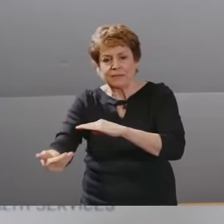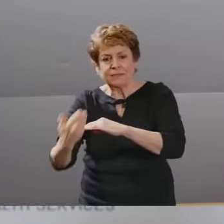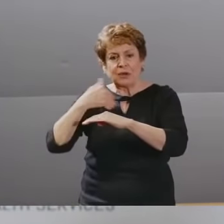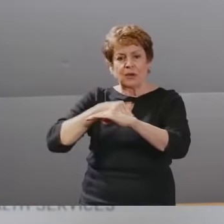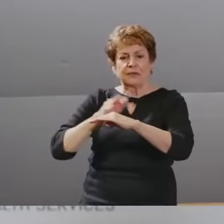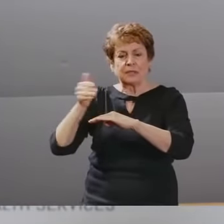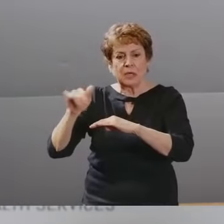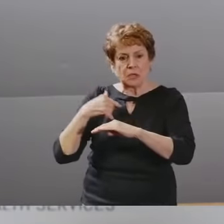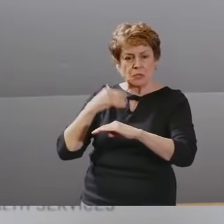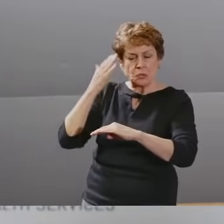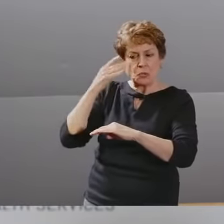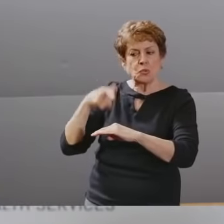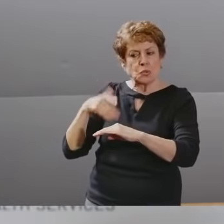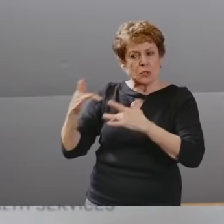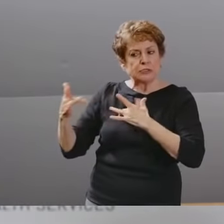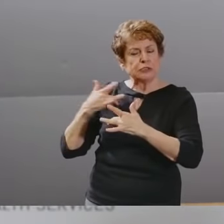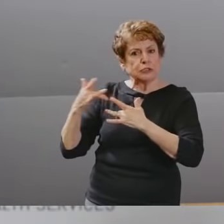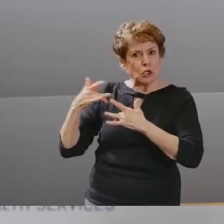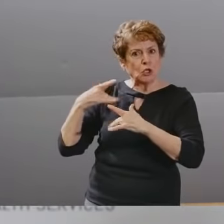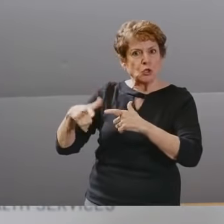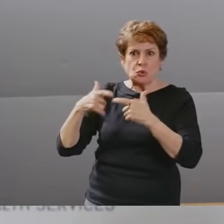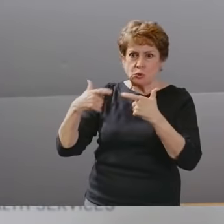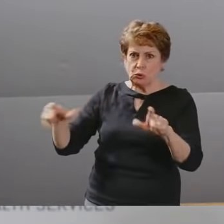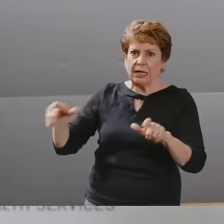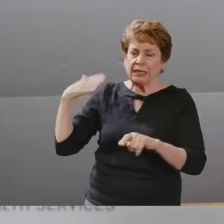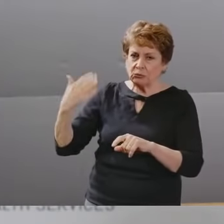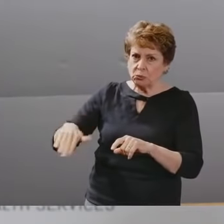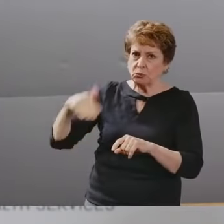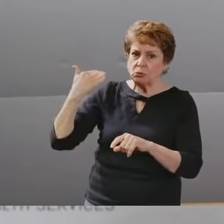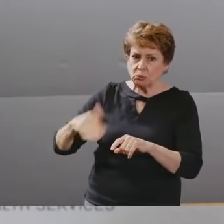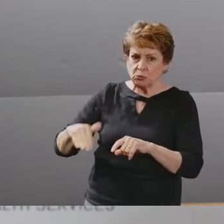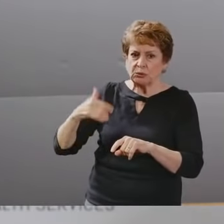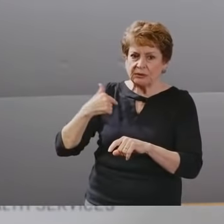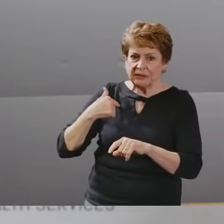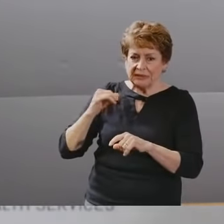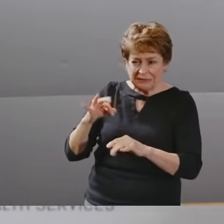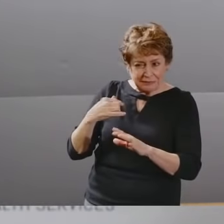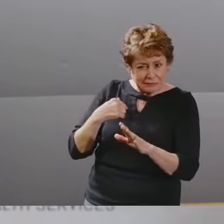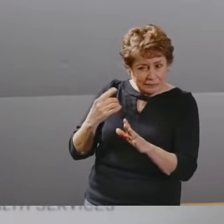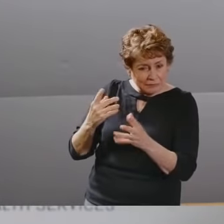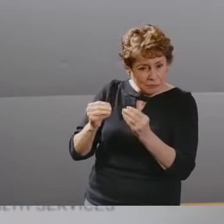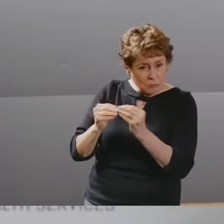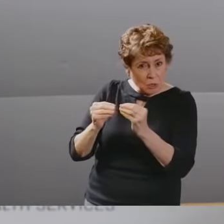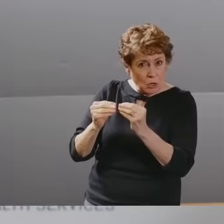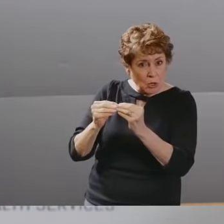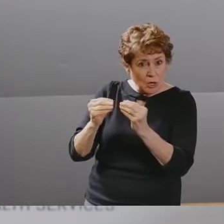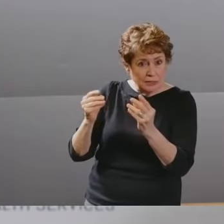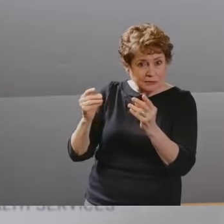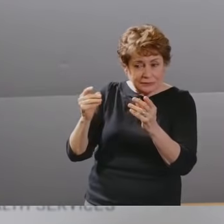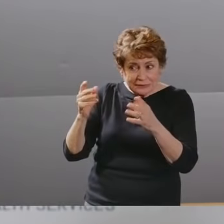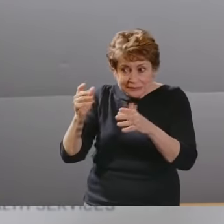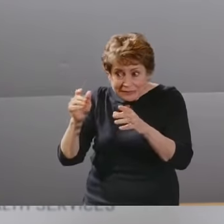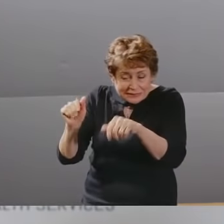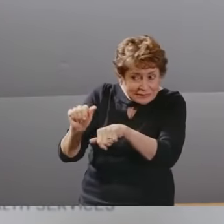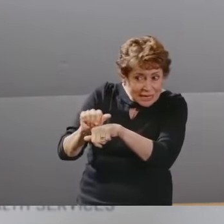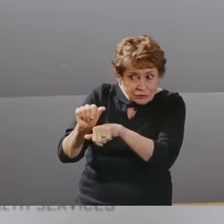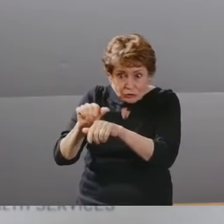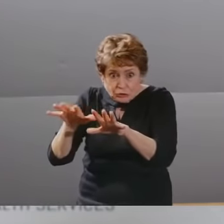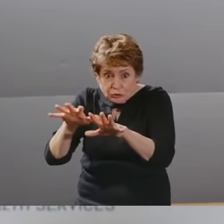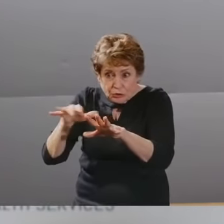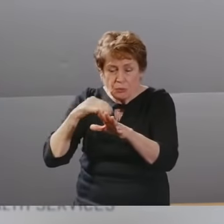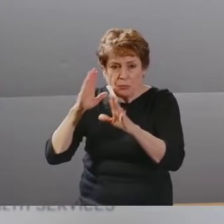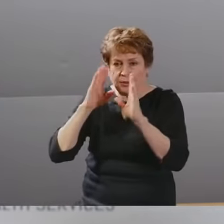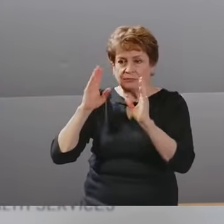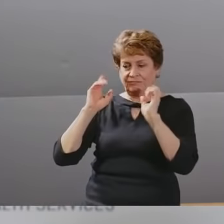has been. And if there's additional steps that are needed, we're at the ready to help solve those issues,